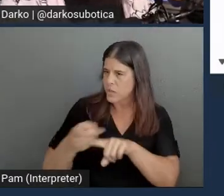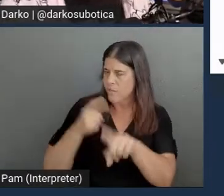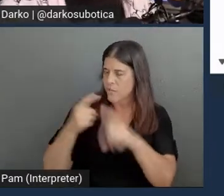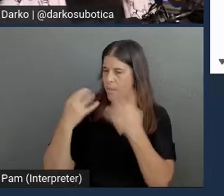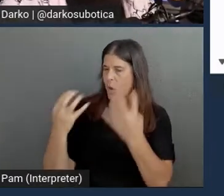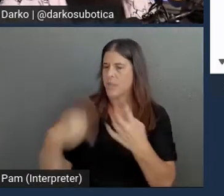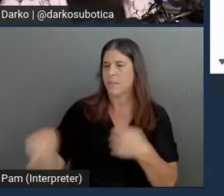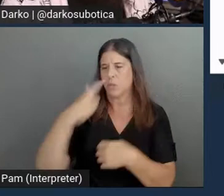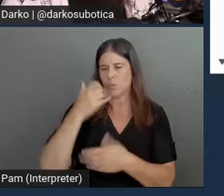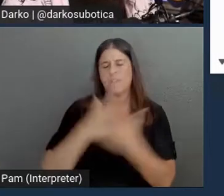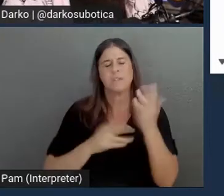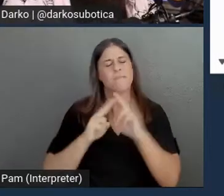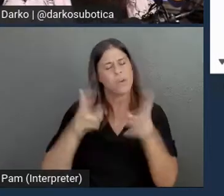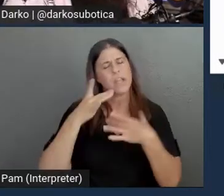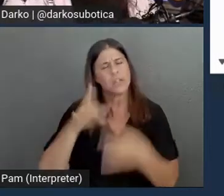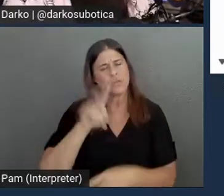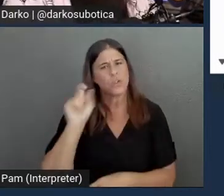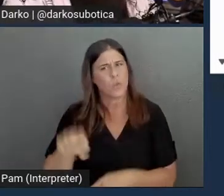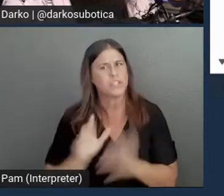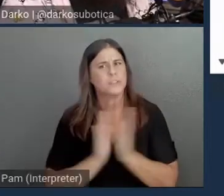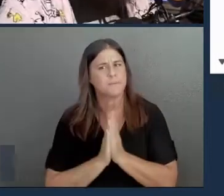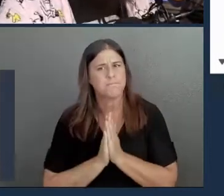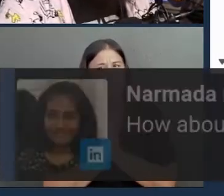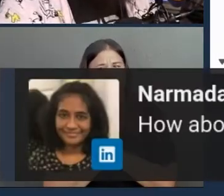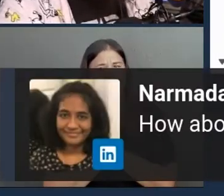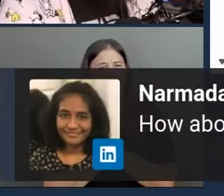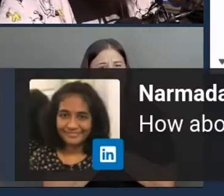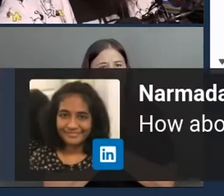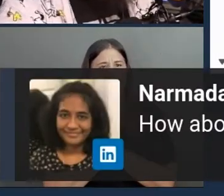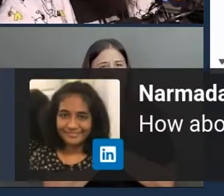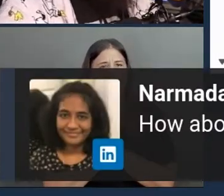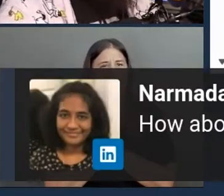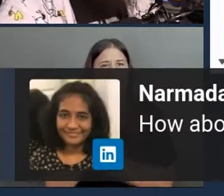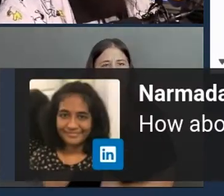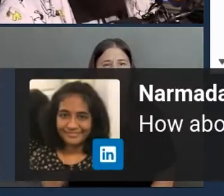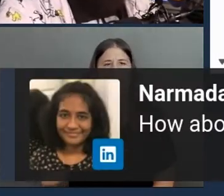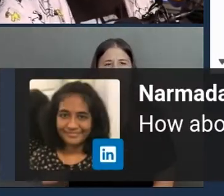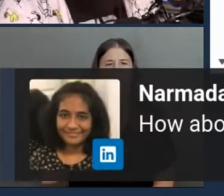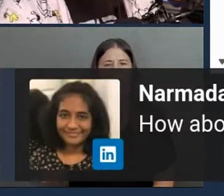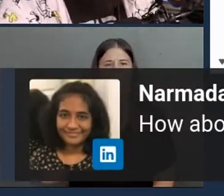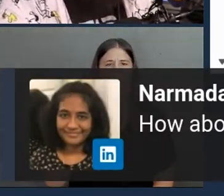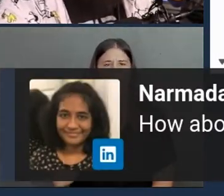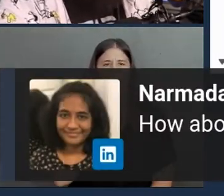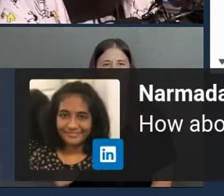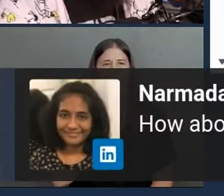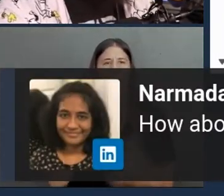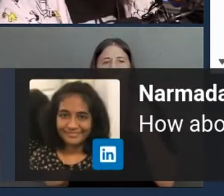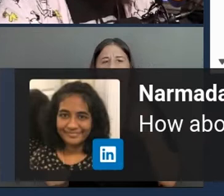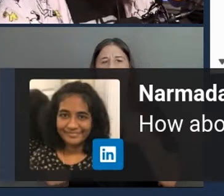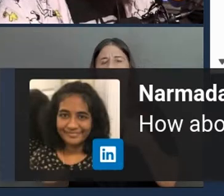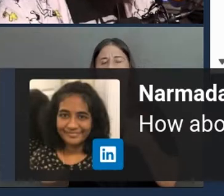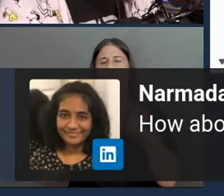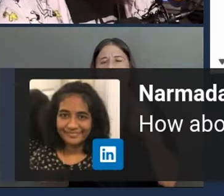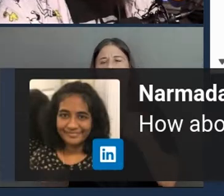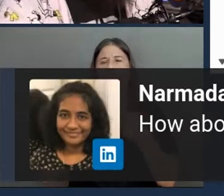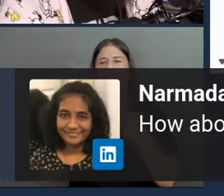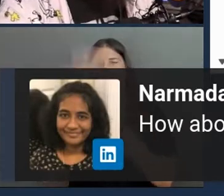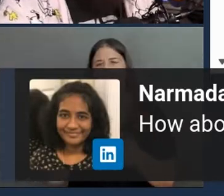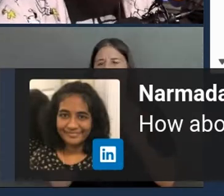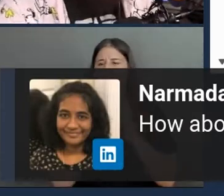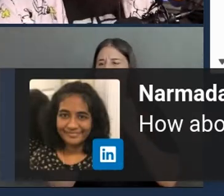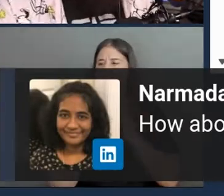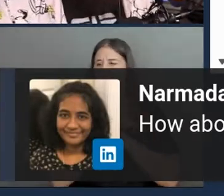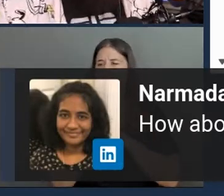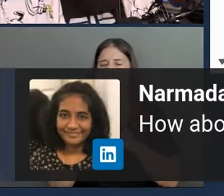a couple of very interesting questions here, right? So Narmada asks, how about simulation of kids, pets, or moving parts,